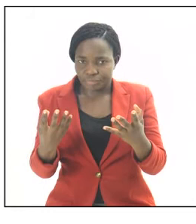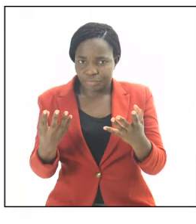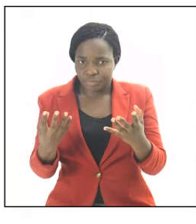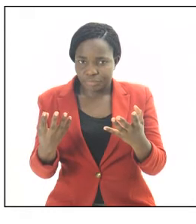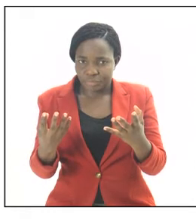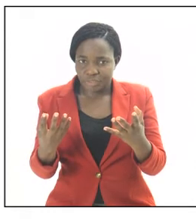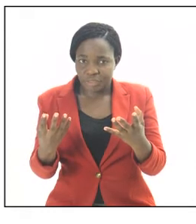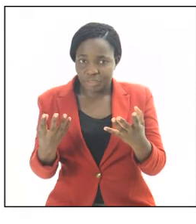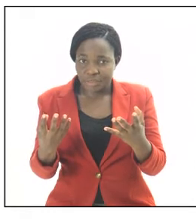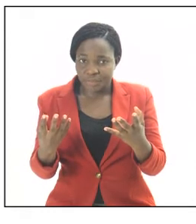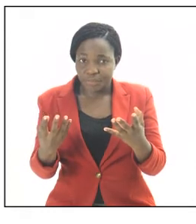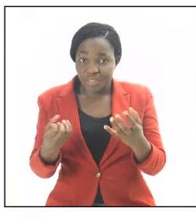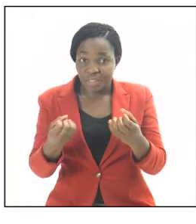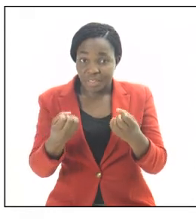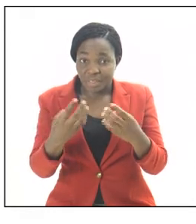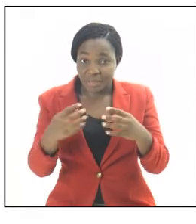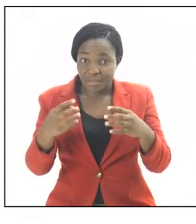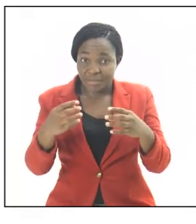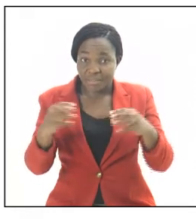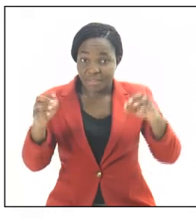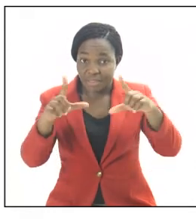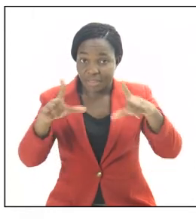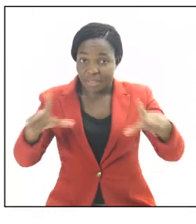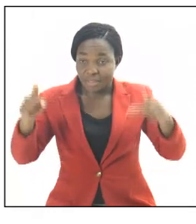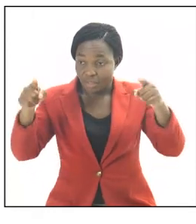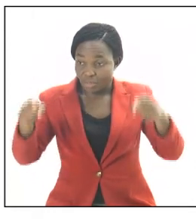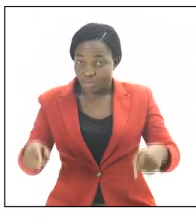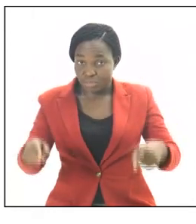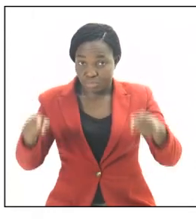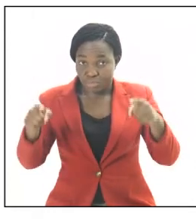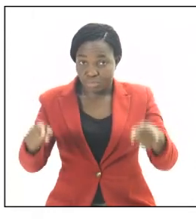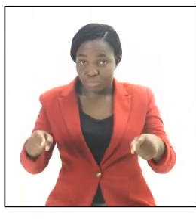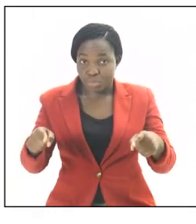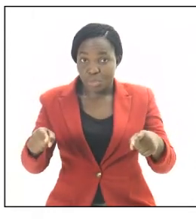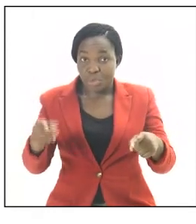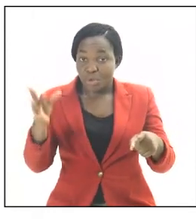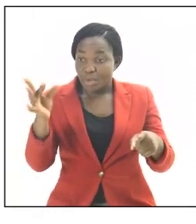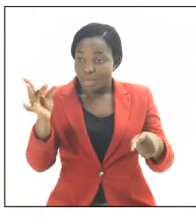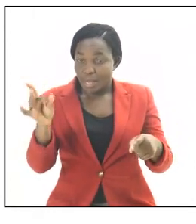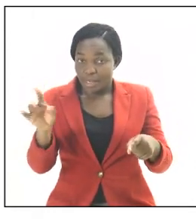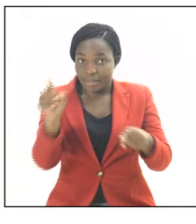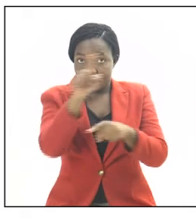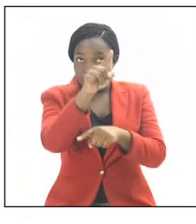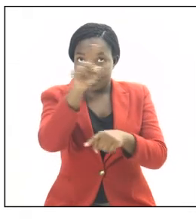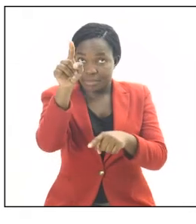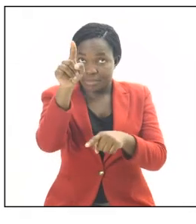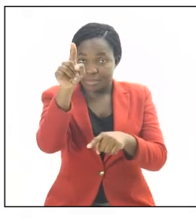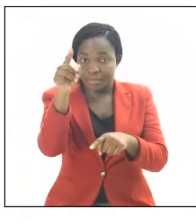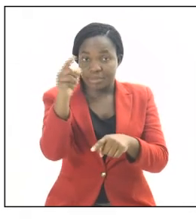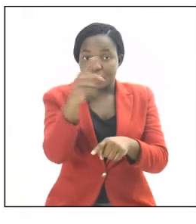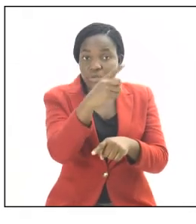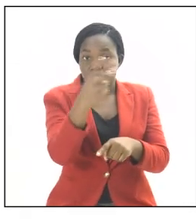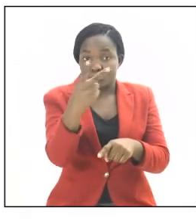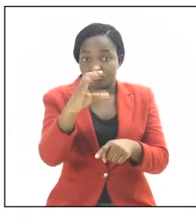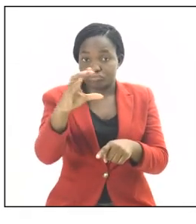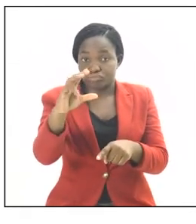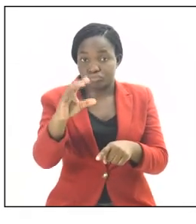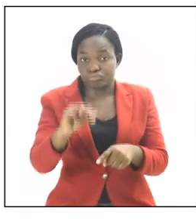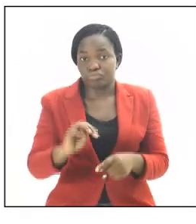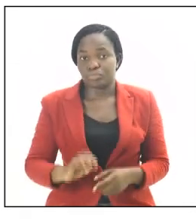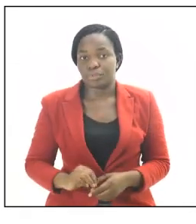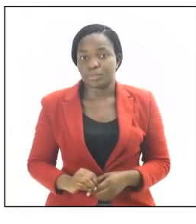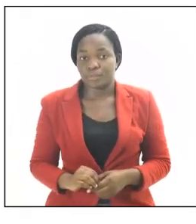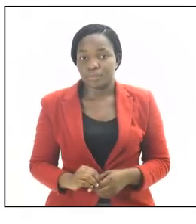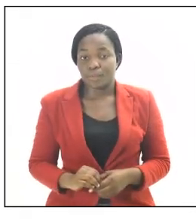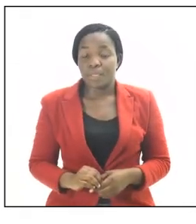given. The lengths of the two sides are 8 and 12 centimeters. The formula for